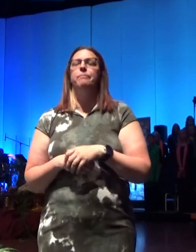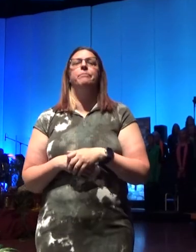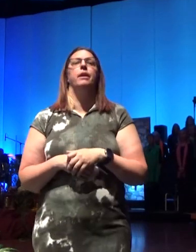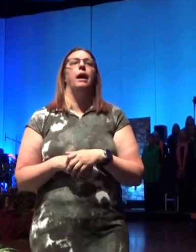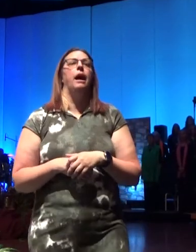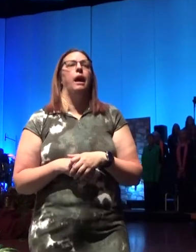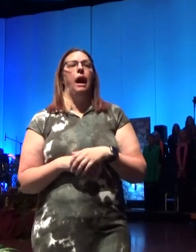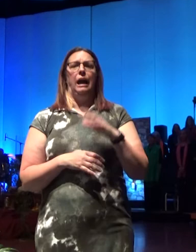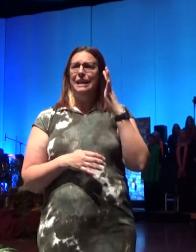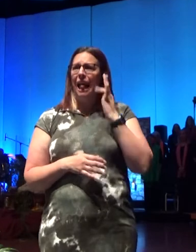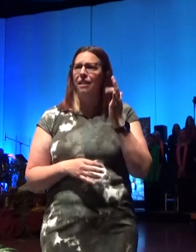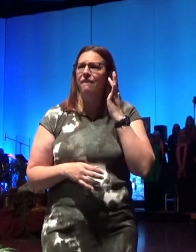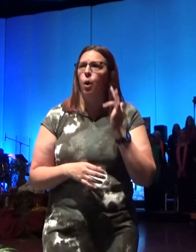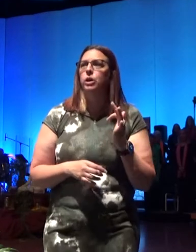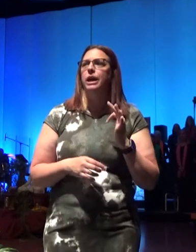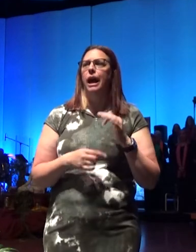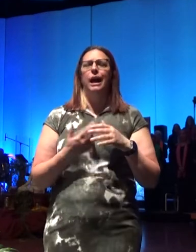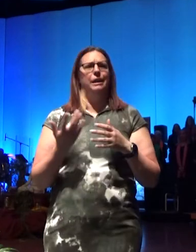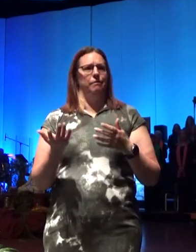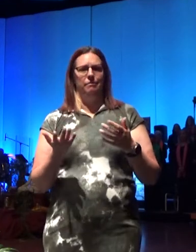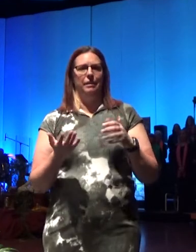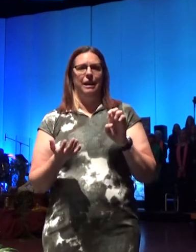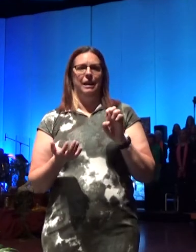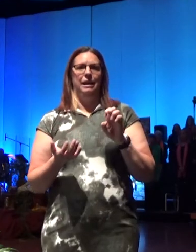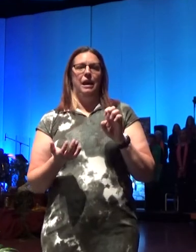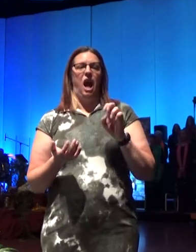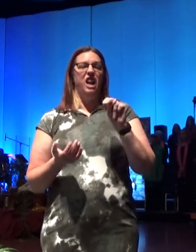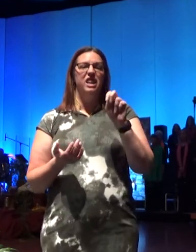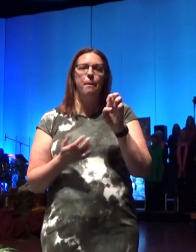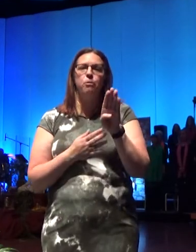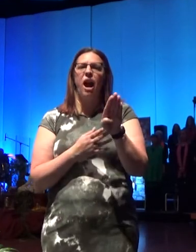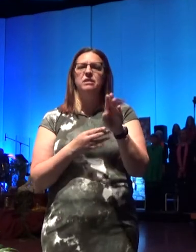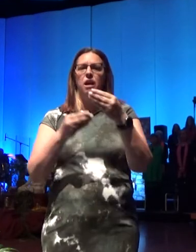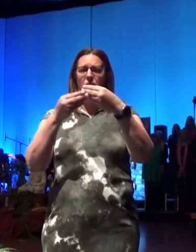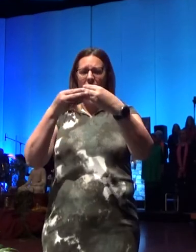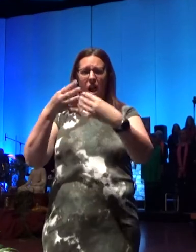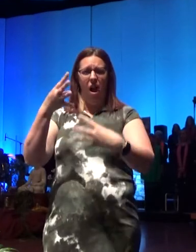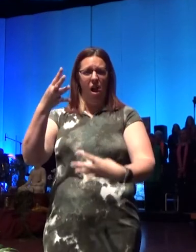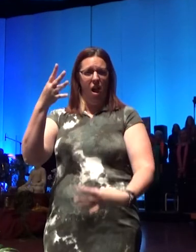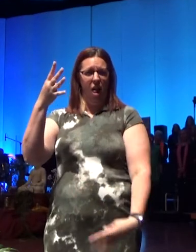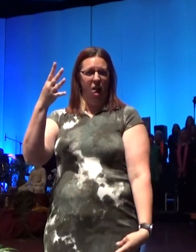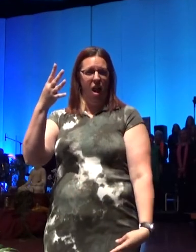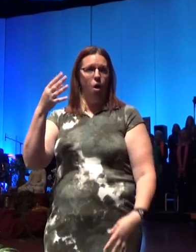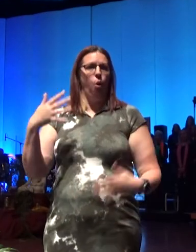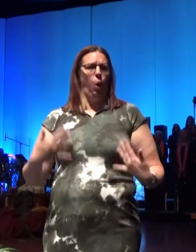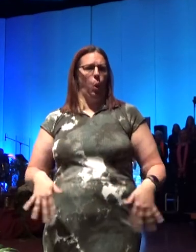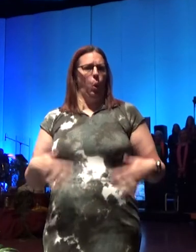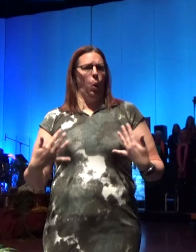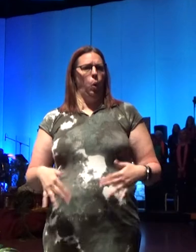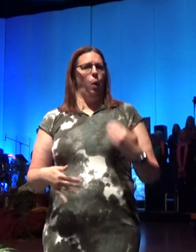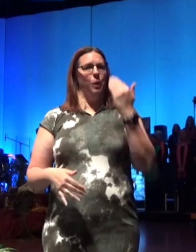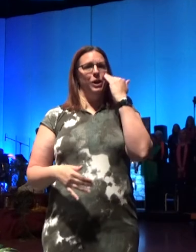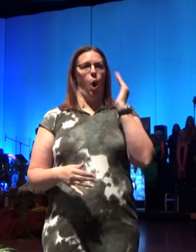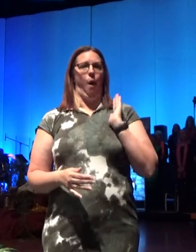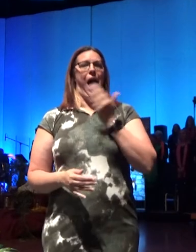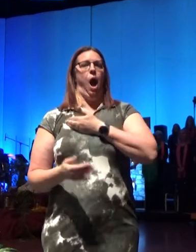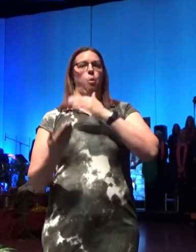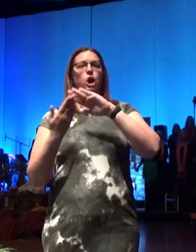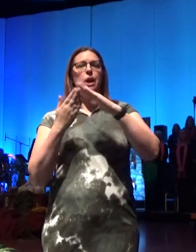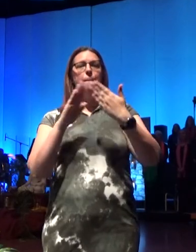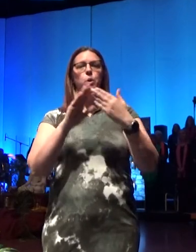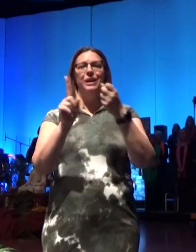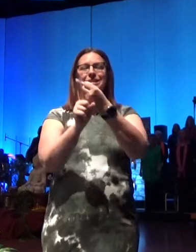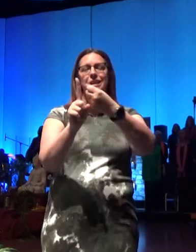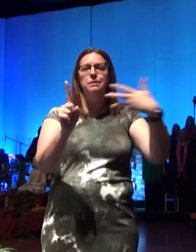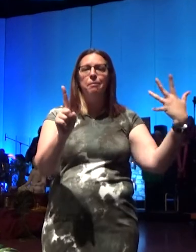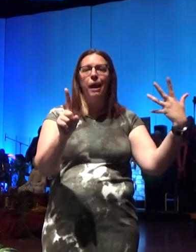hey, Elkhorn, Nebraska, and so on and so forth. Isn't it incredible to know how our community has expanded in so many different ways online?